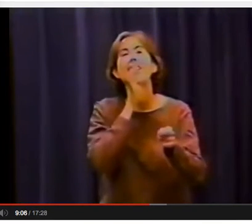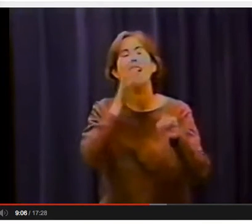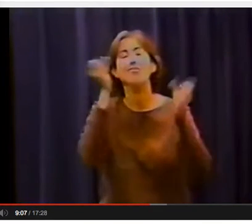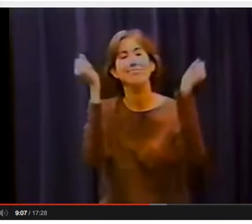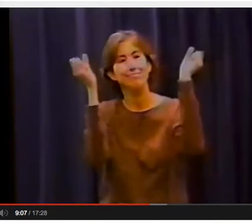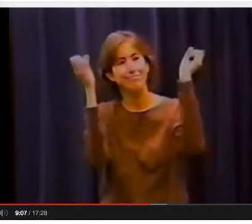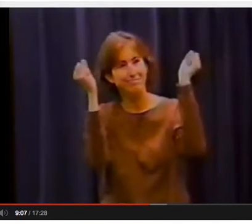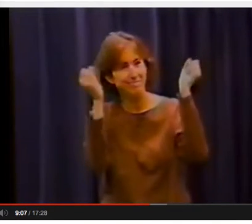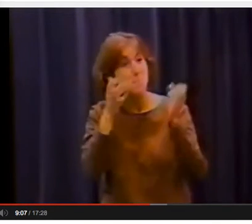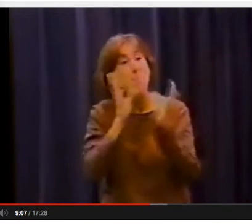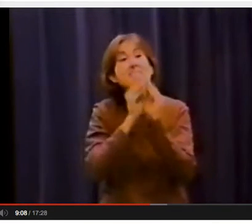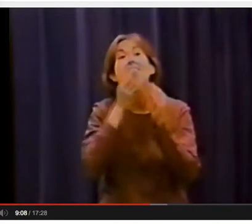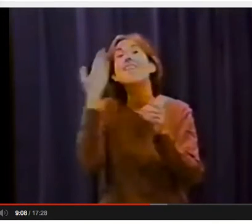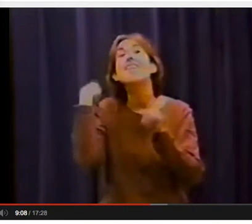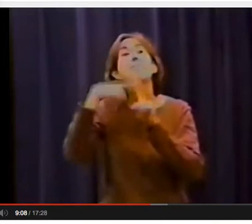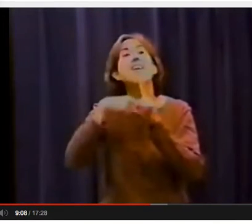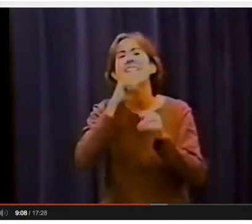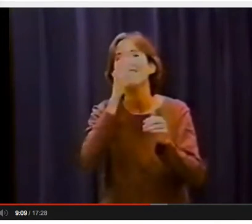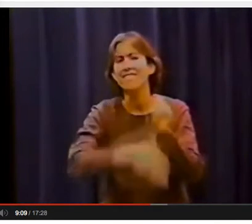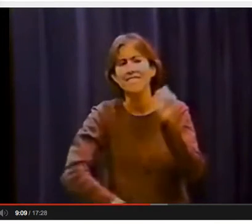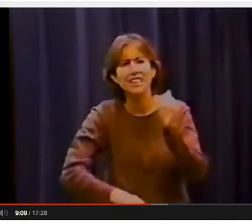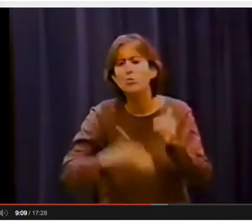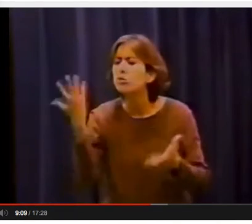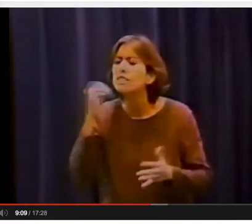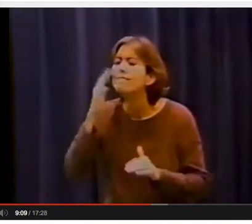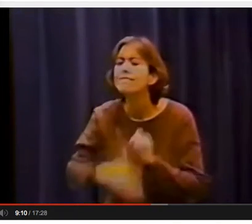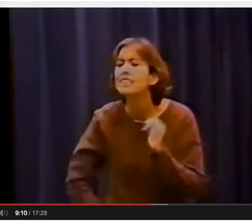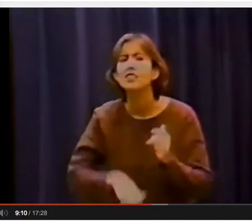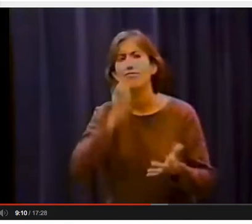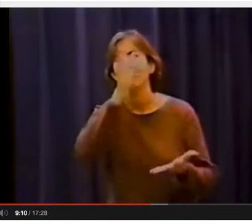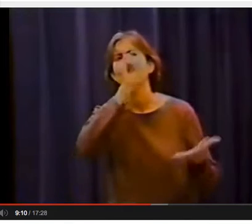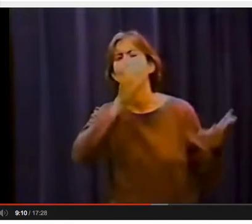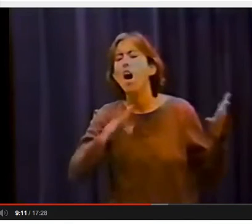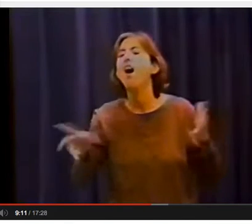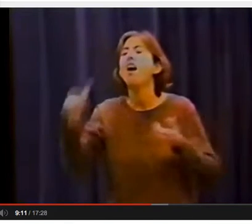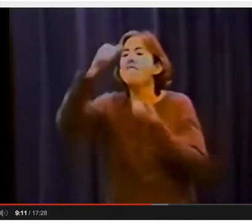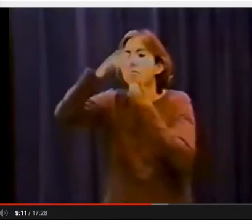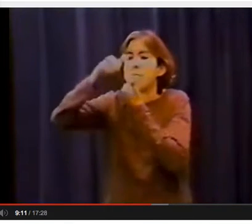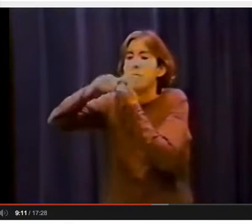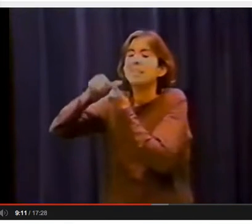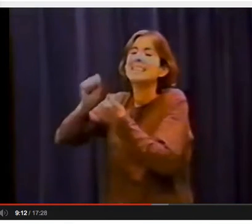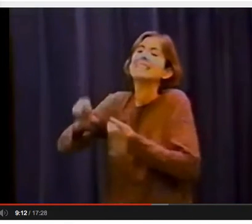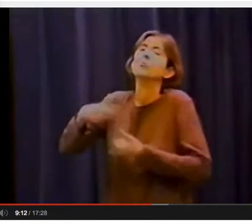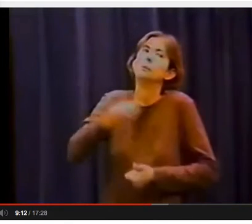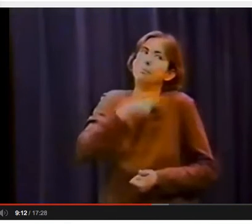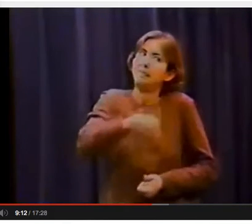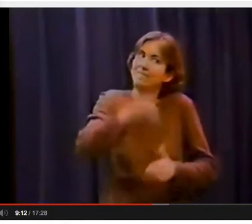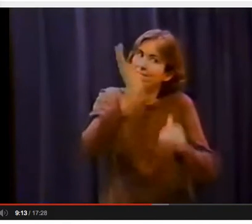So every month they come to these meetings prepared with all their information.